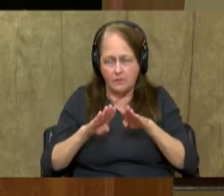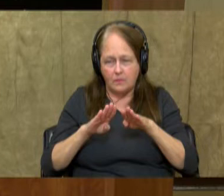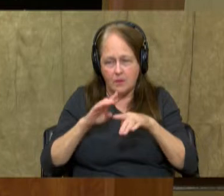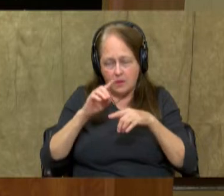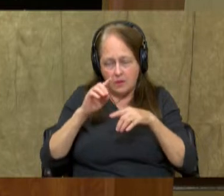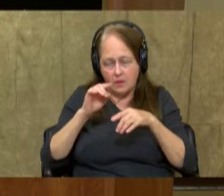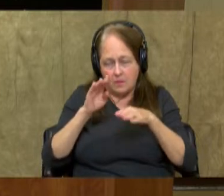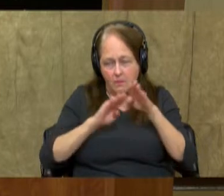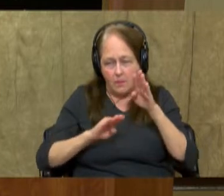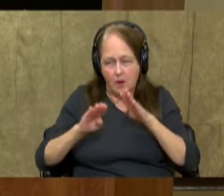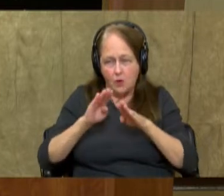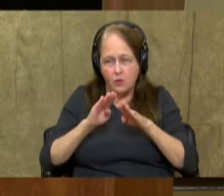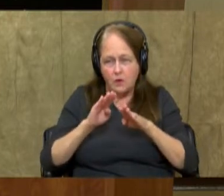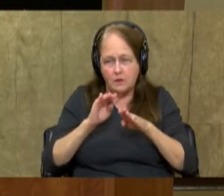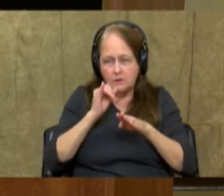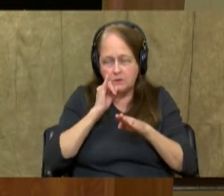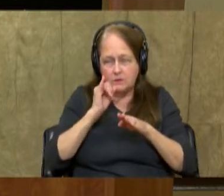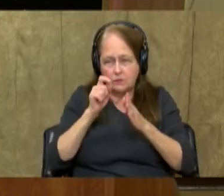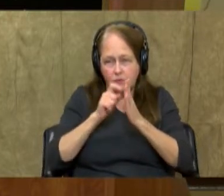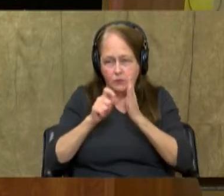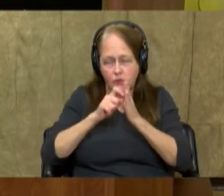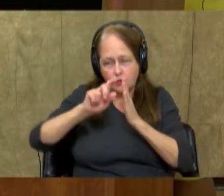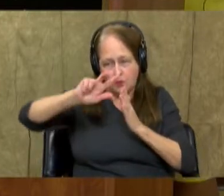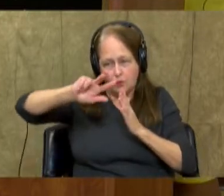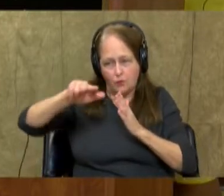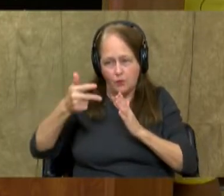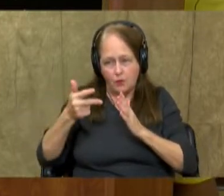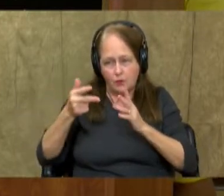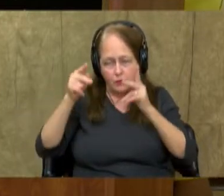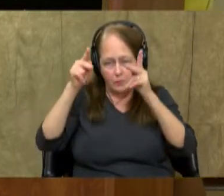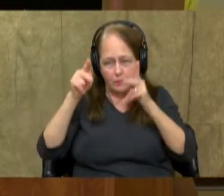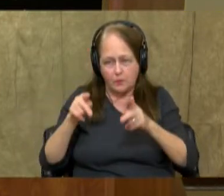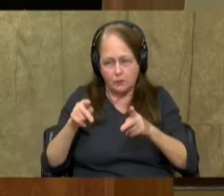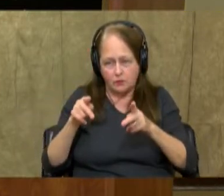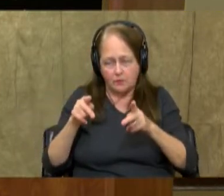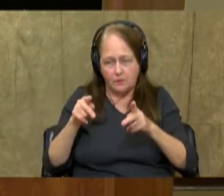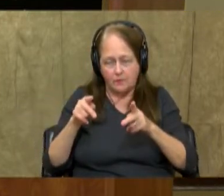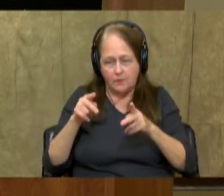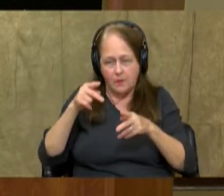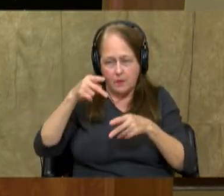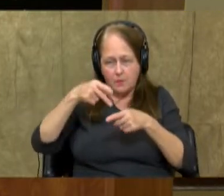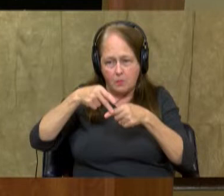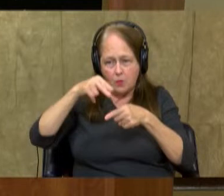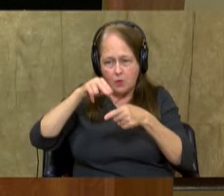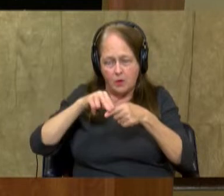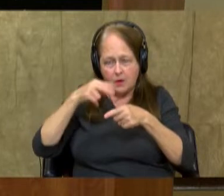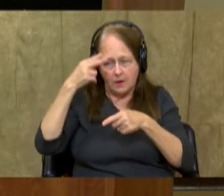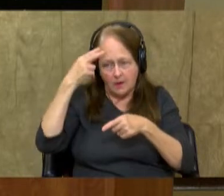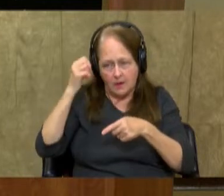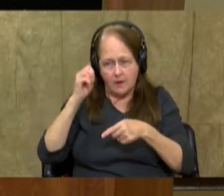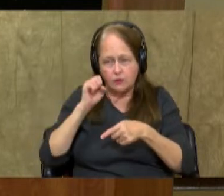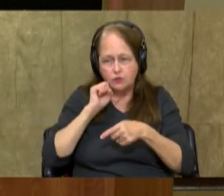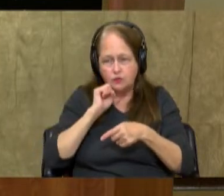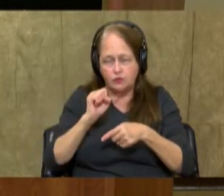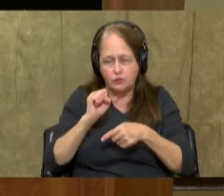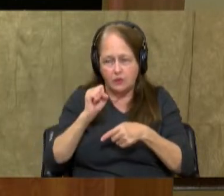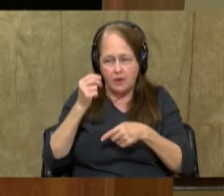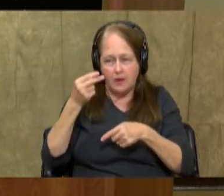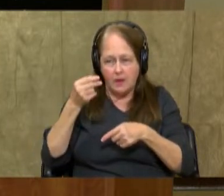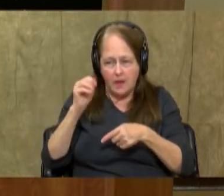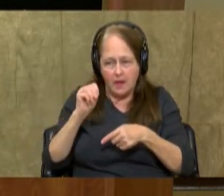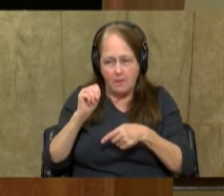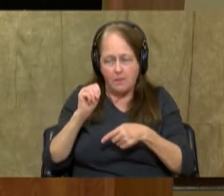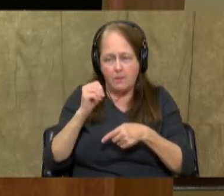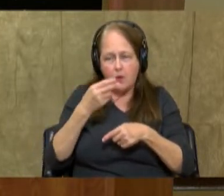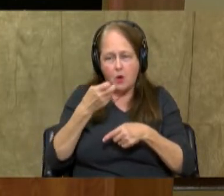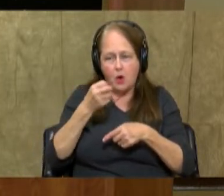a biography is written in third person point of view. Pronouns here would be he, she, him, or